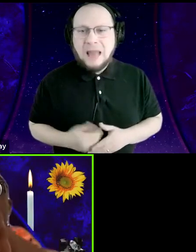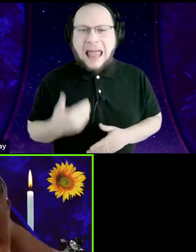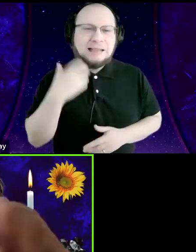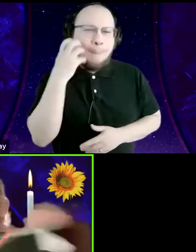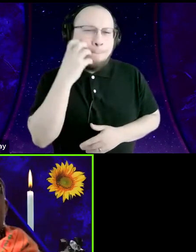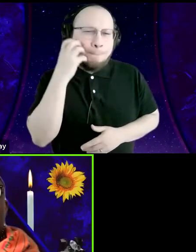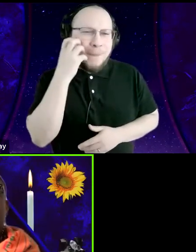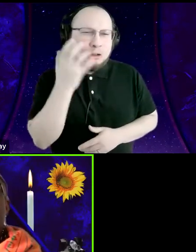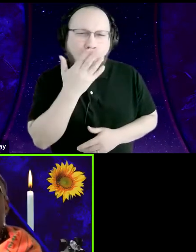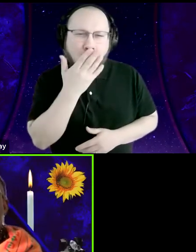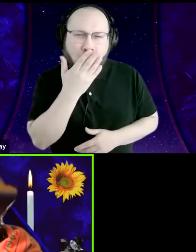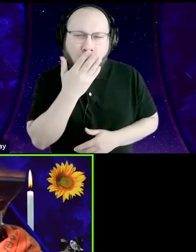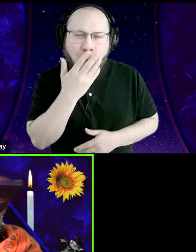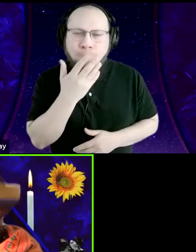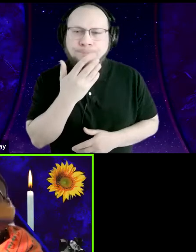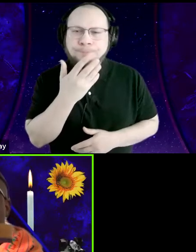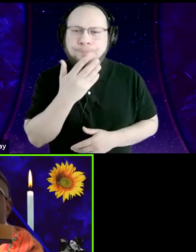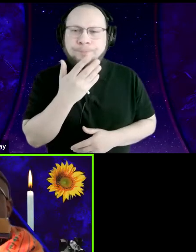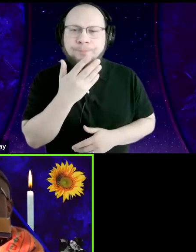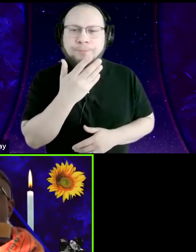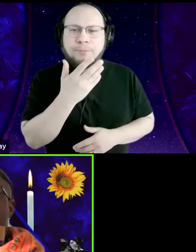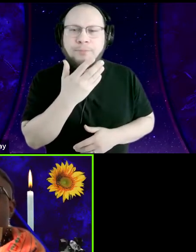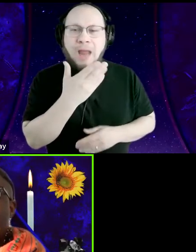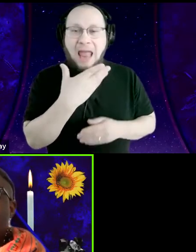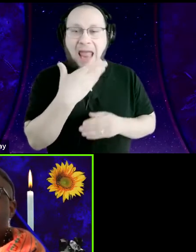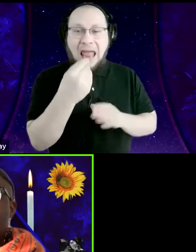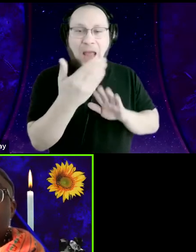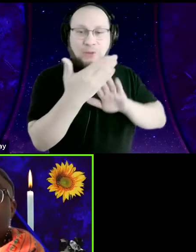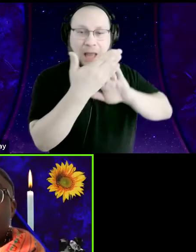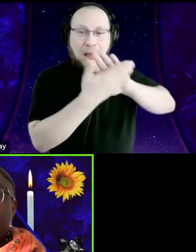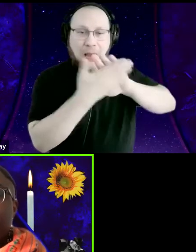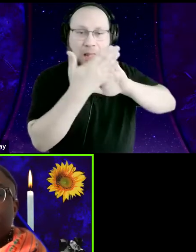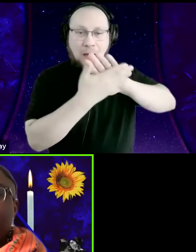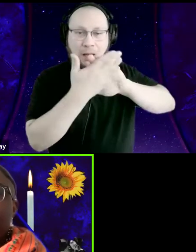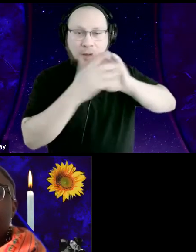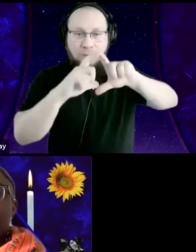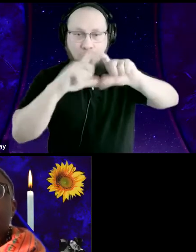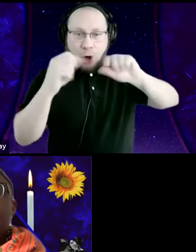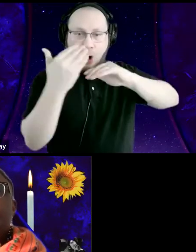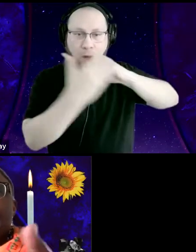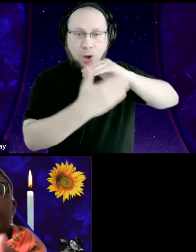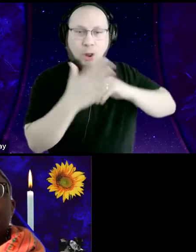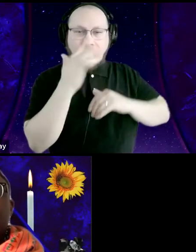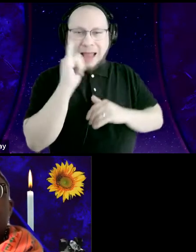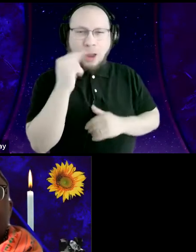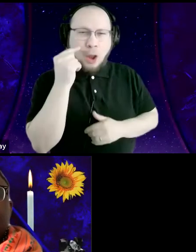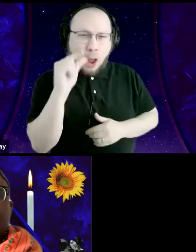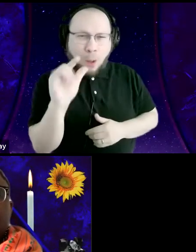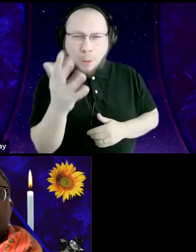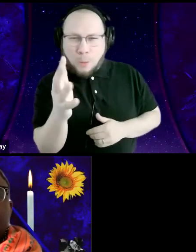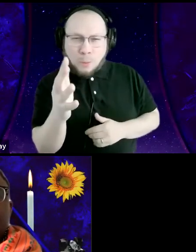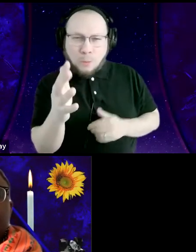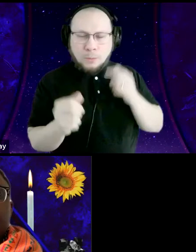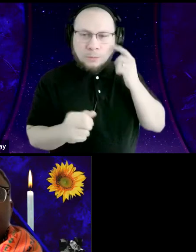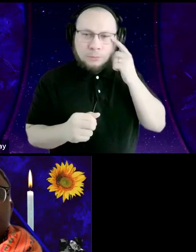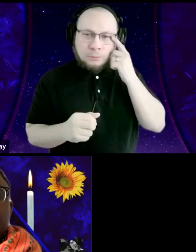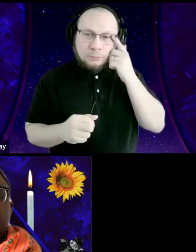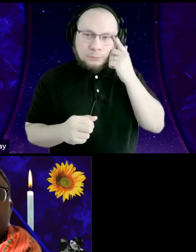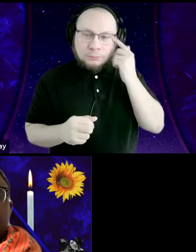colored, the bones on the outside, but it's like a gold color. Yeah. And so it has these really